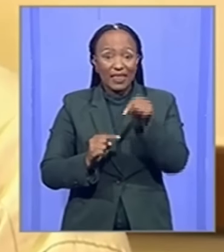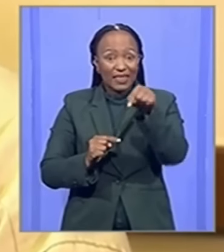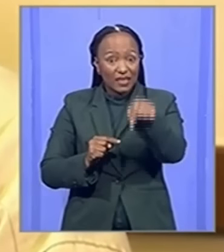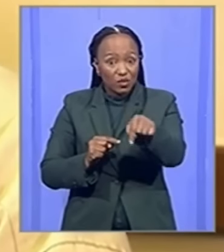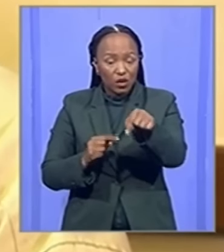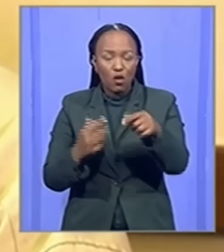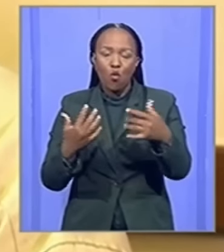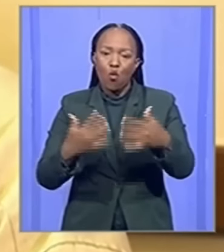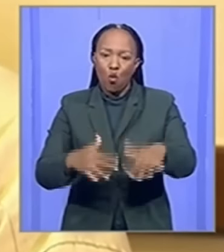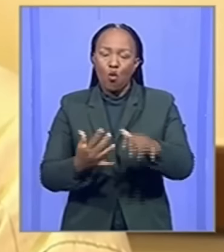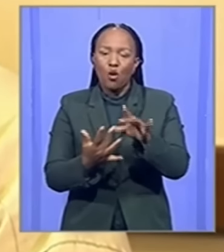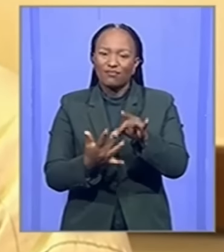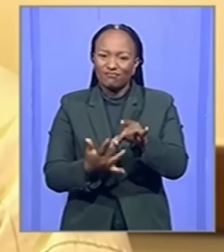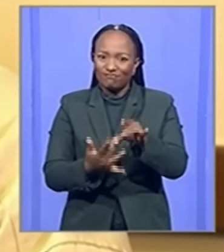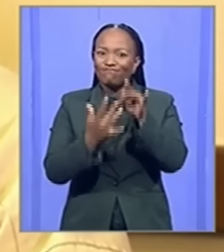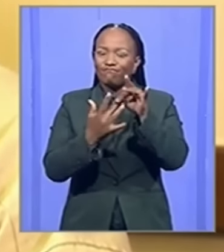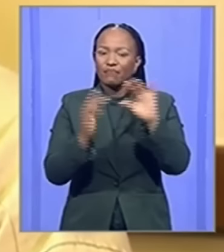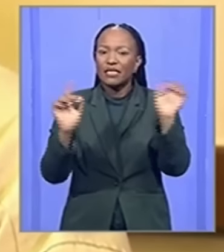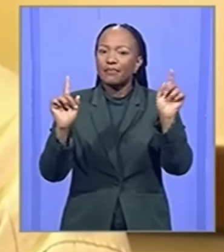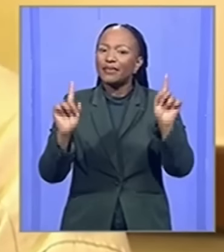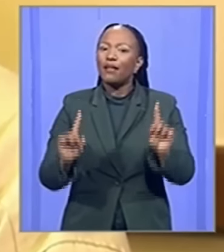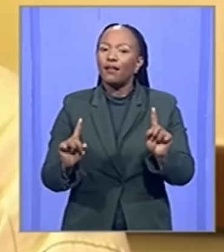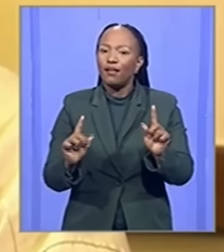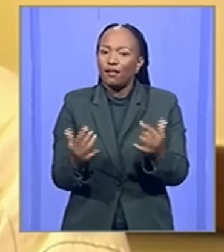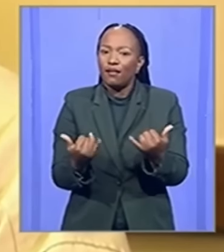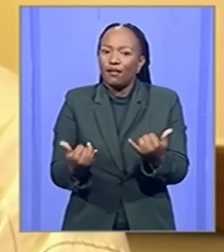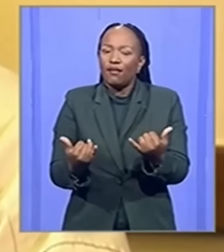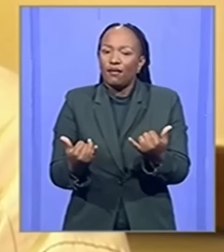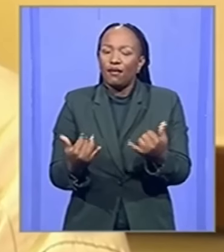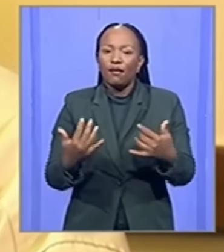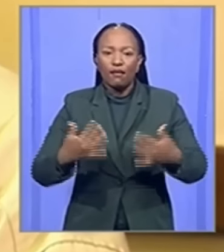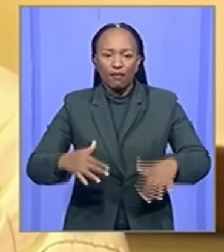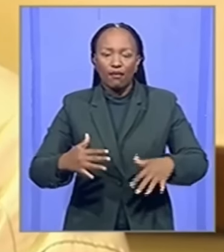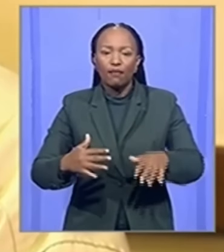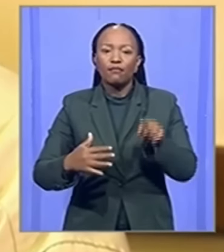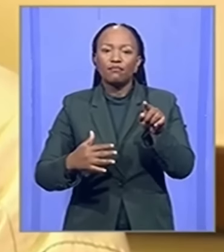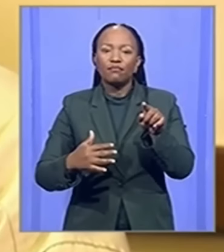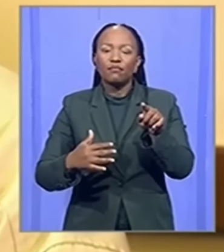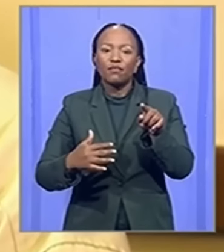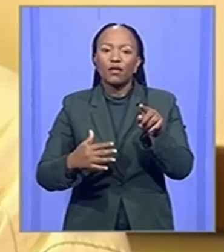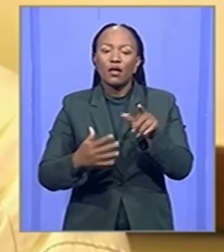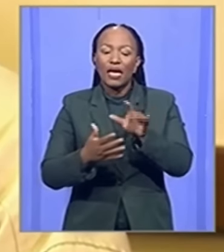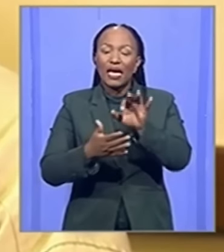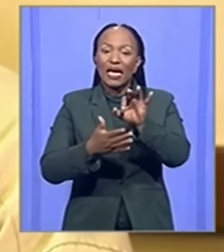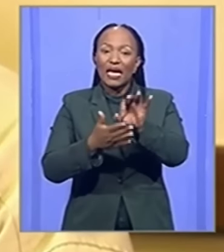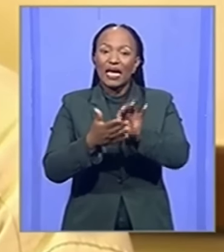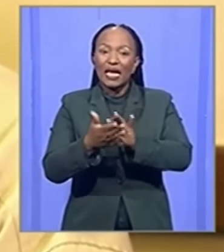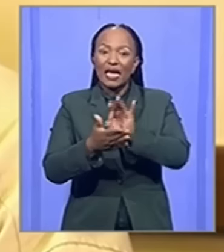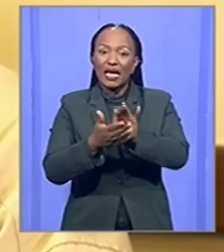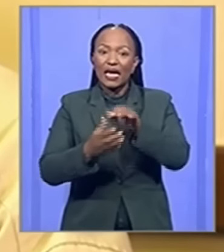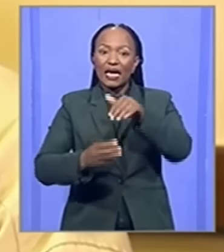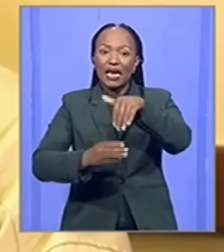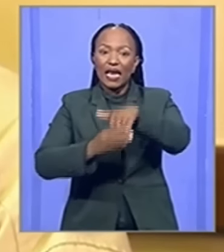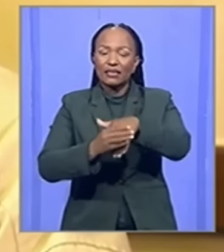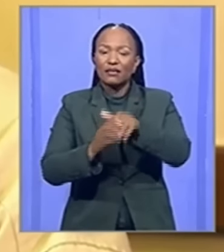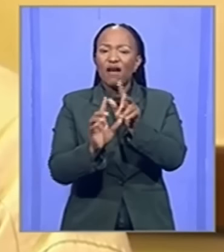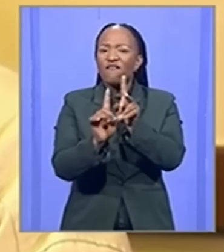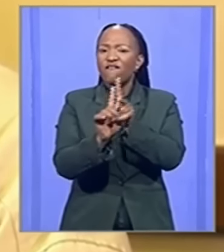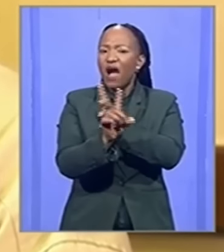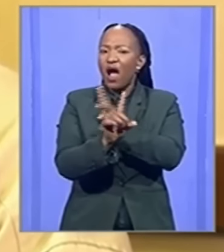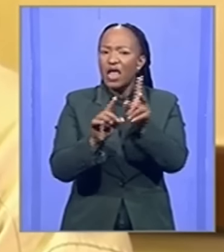its successful holding of a succession of elections with no